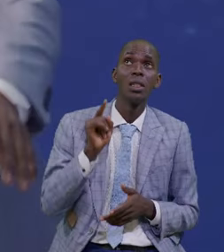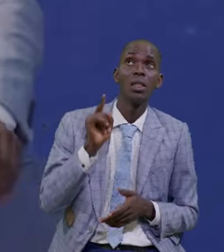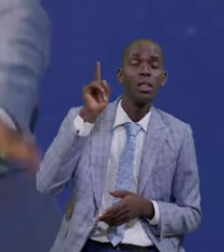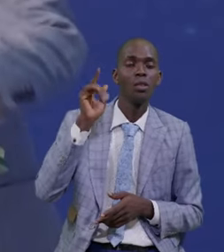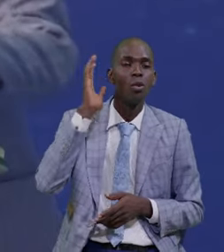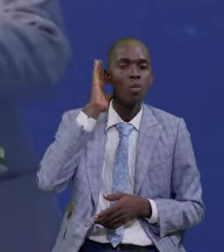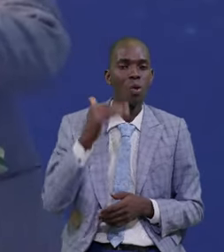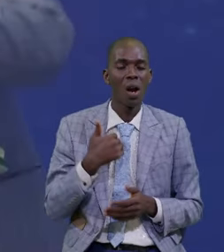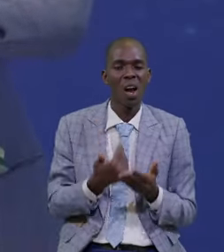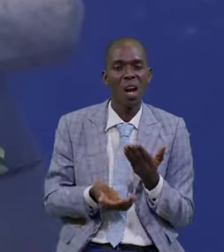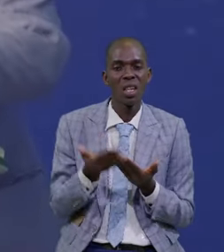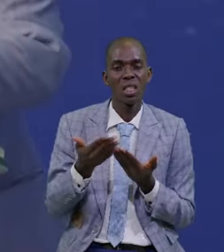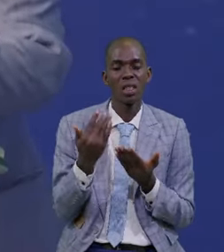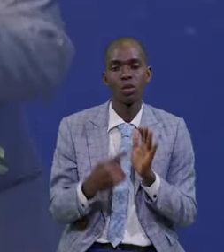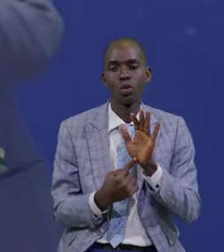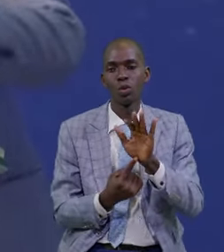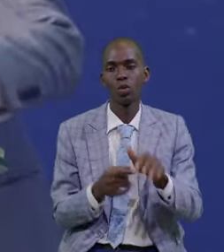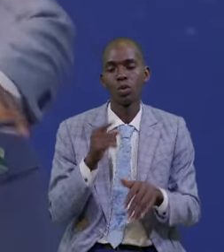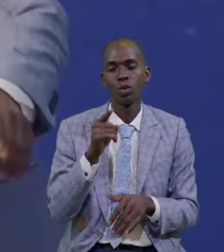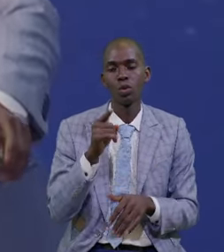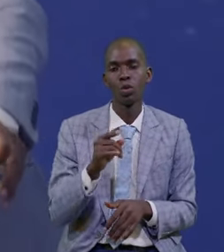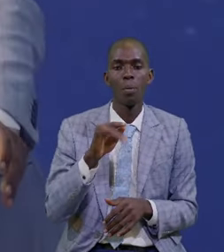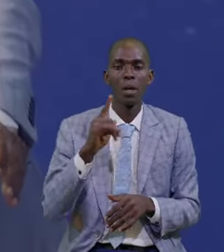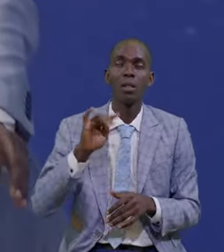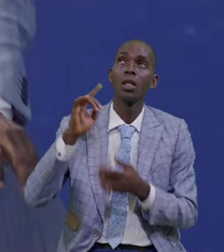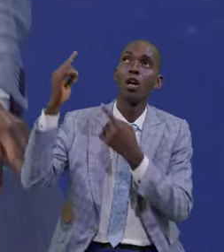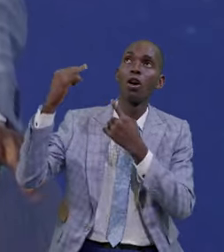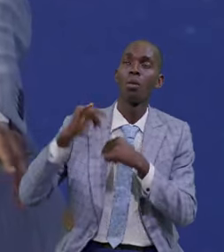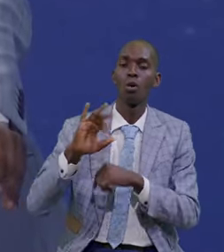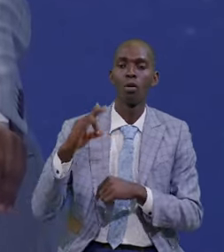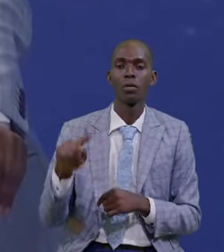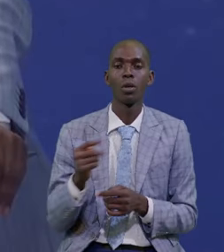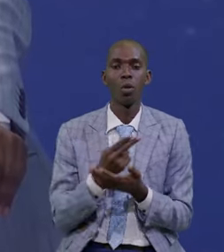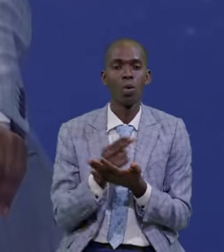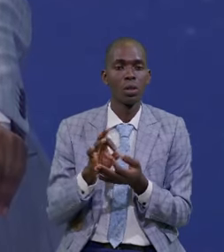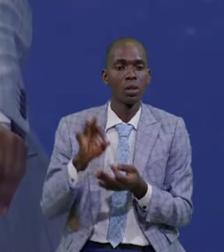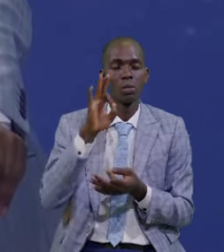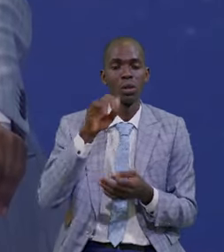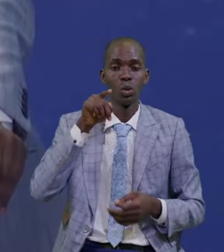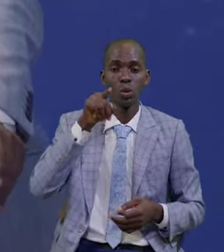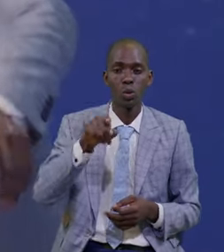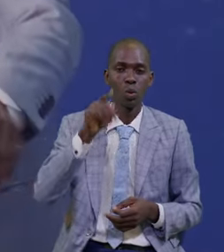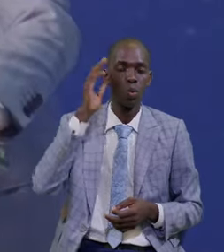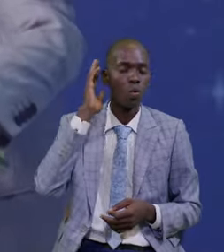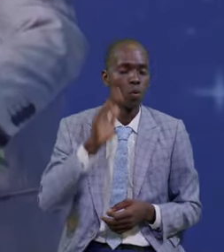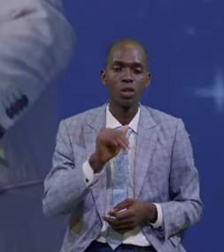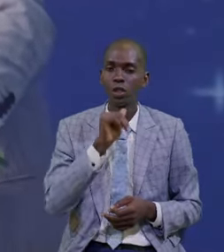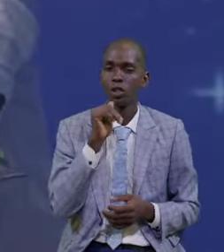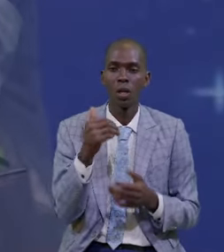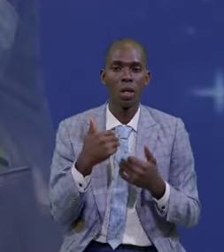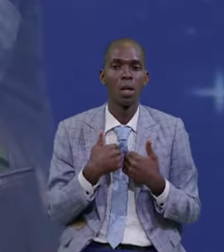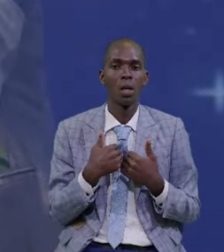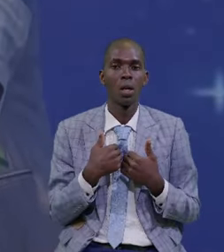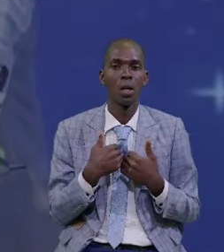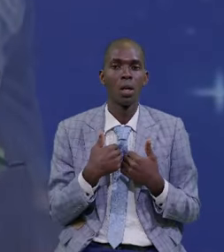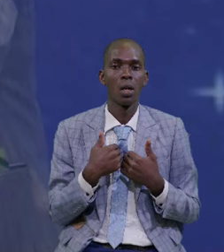revealed to you by the arrival of the Holy Spirit, you will not have. I have yet many things